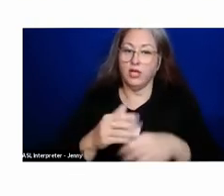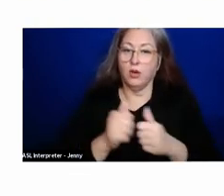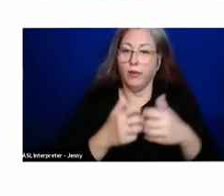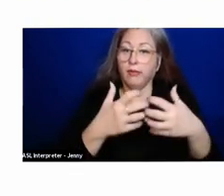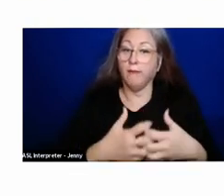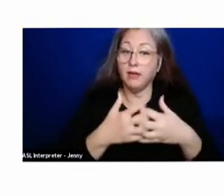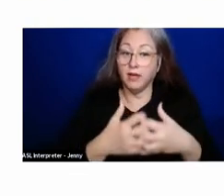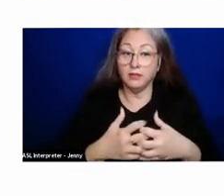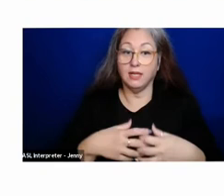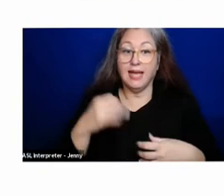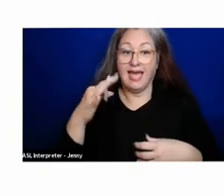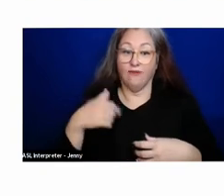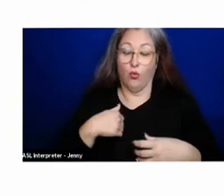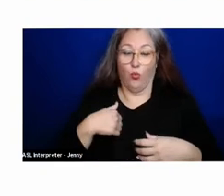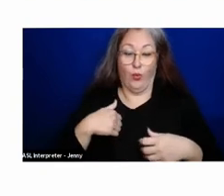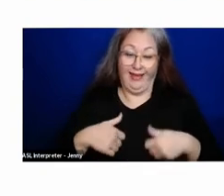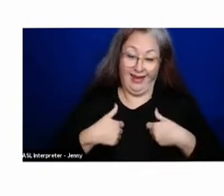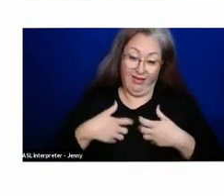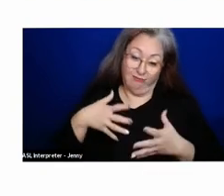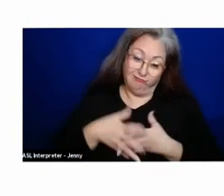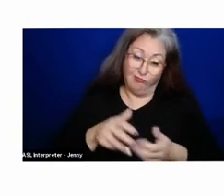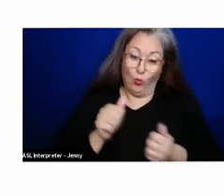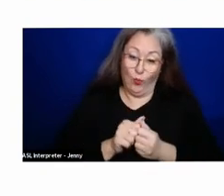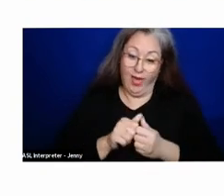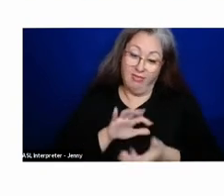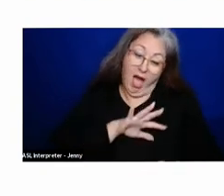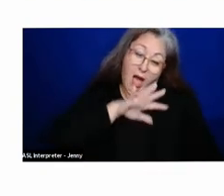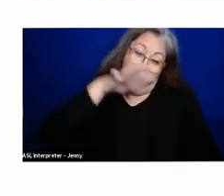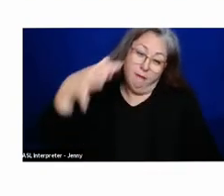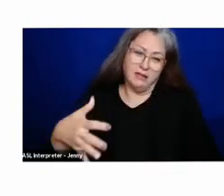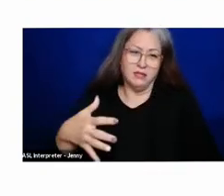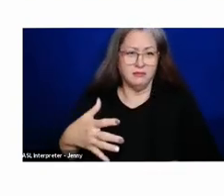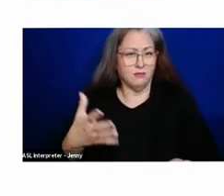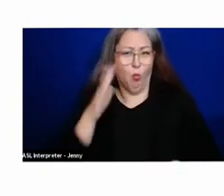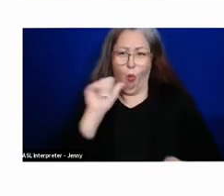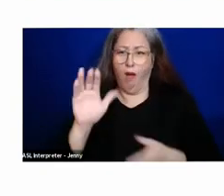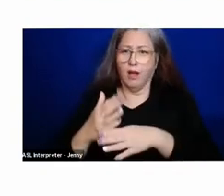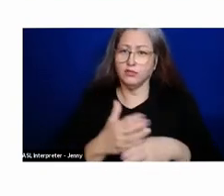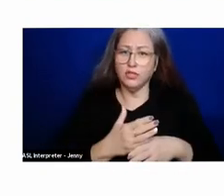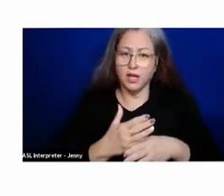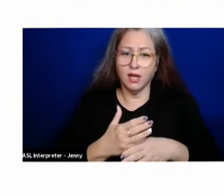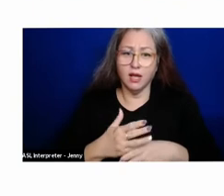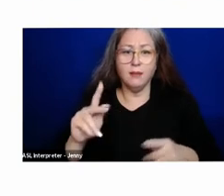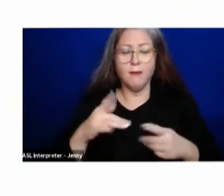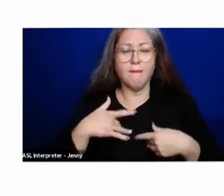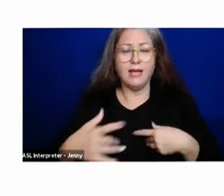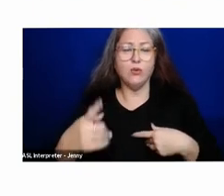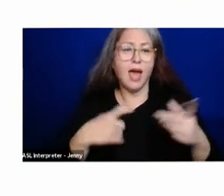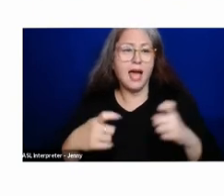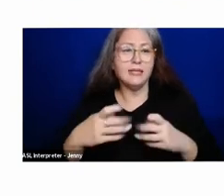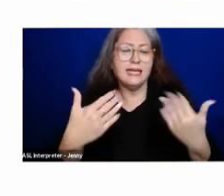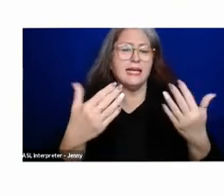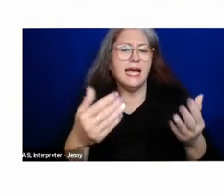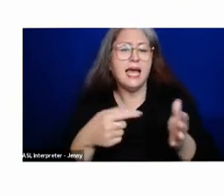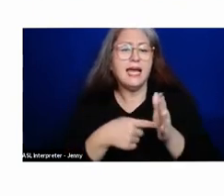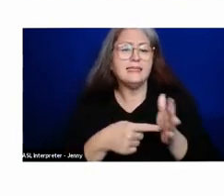we are rooted in abundance, then there is no reason not to share. People often ask me for examples of